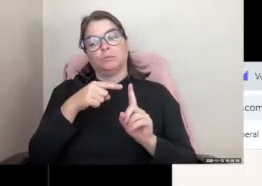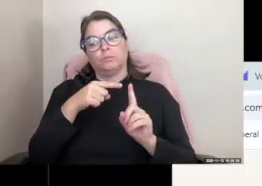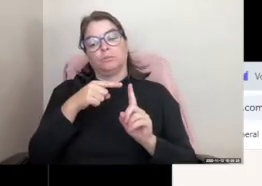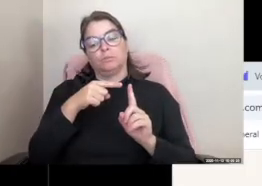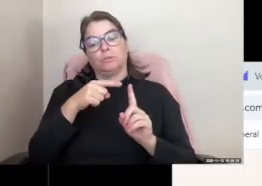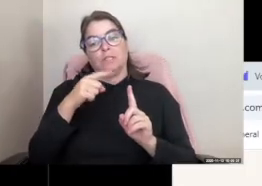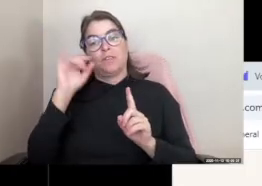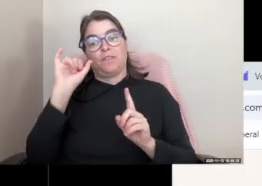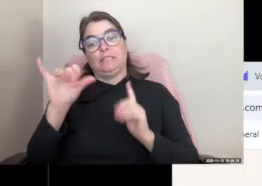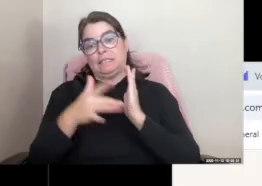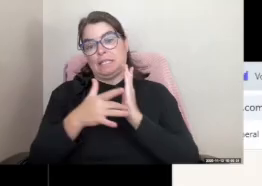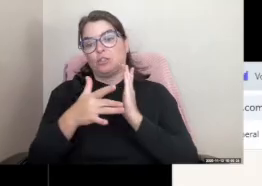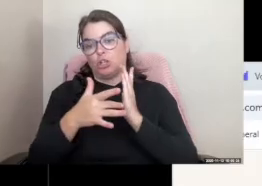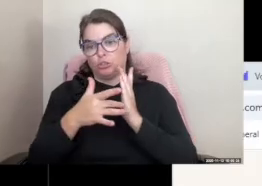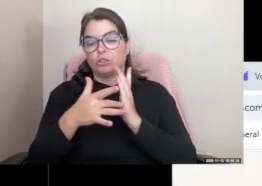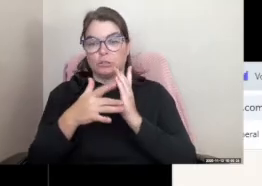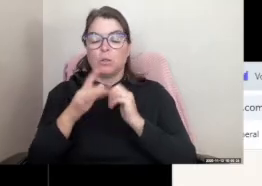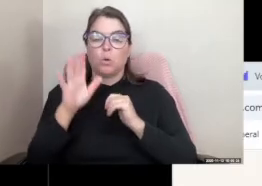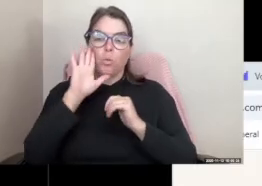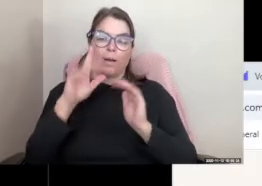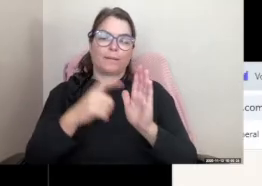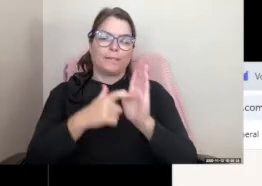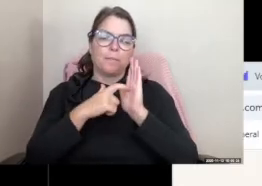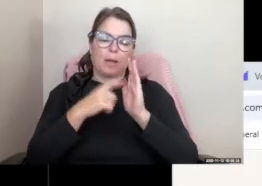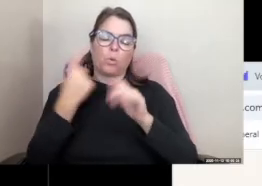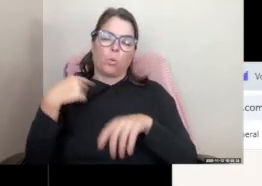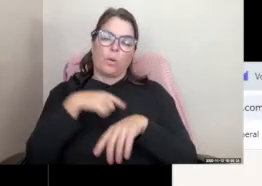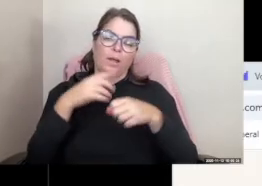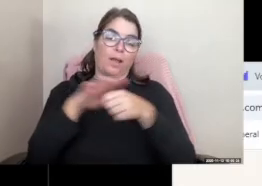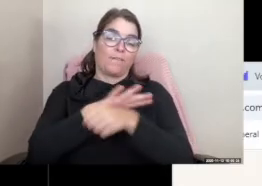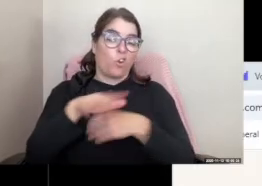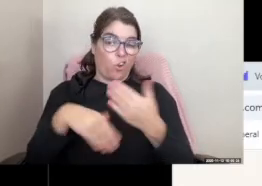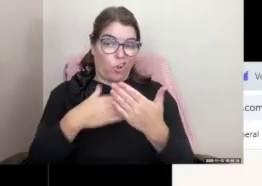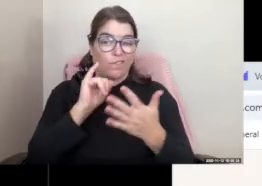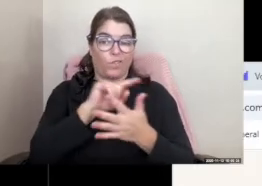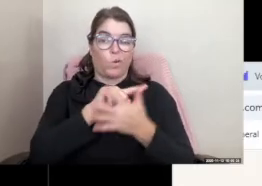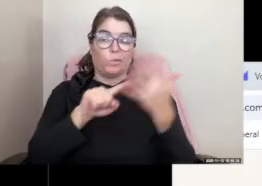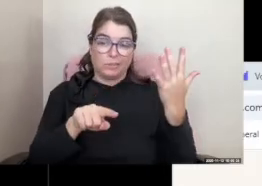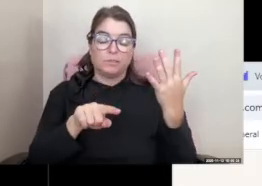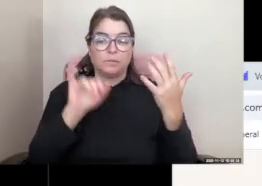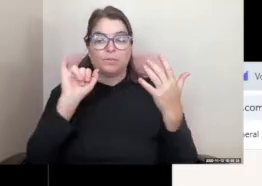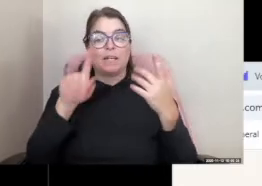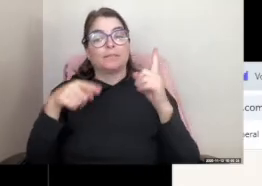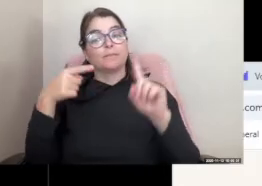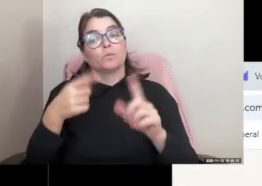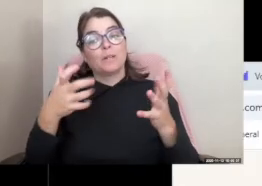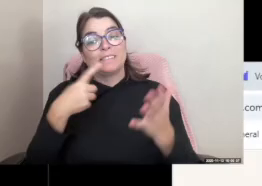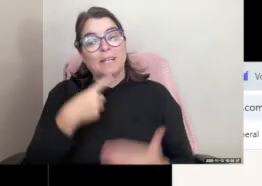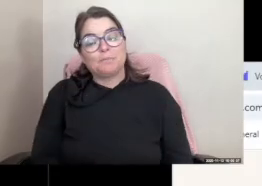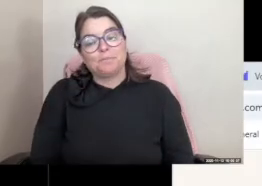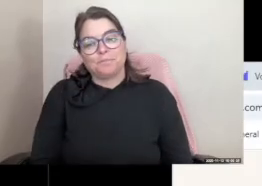it's price, it's funding. But we have to be 3, 4, 5 dimensional here, because making